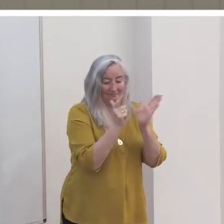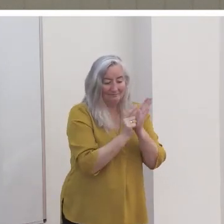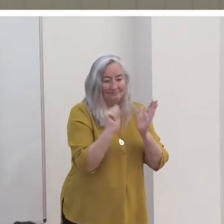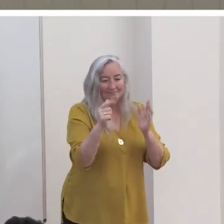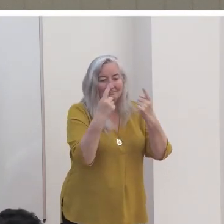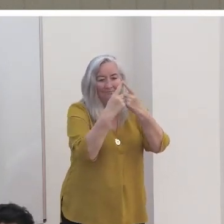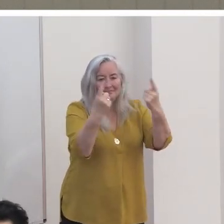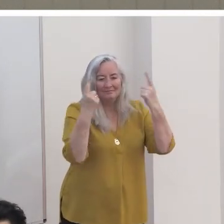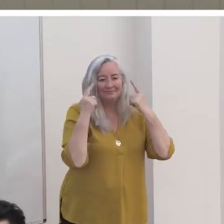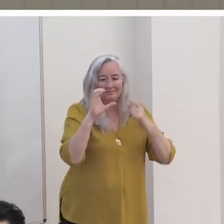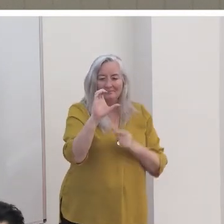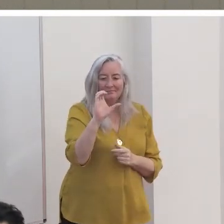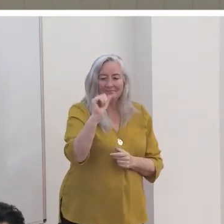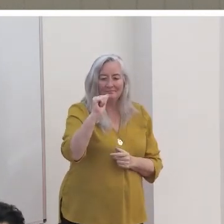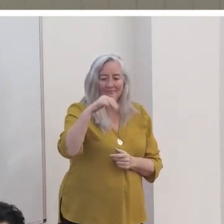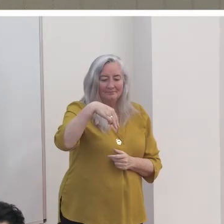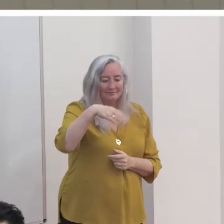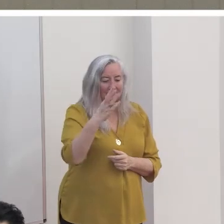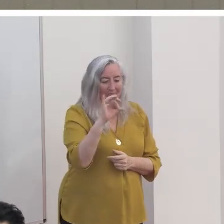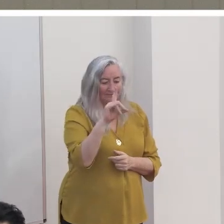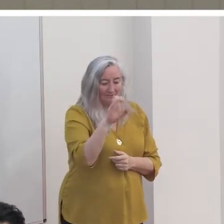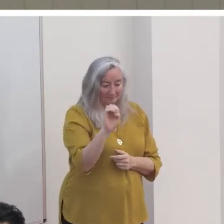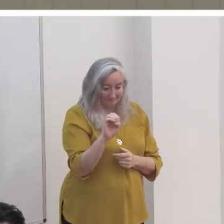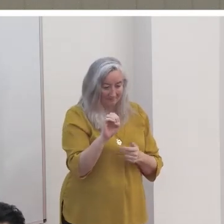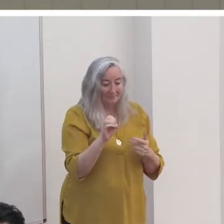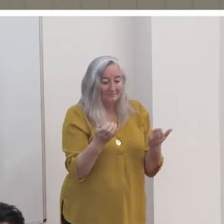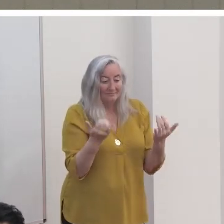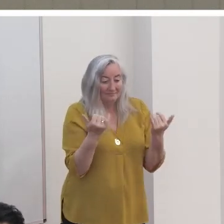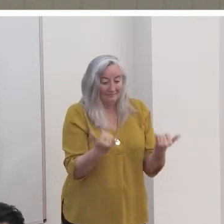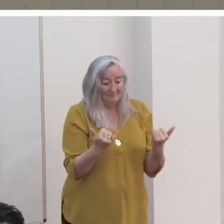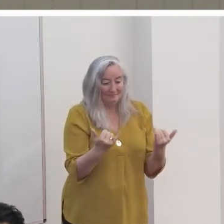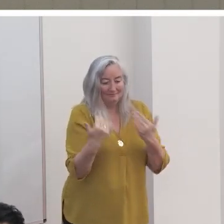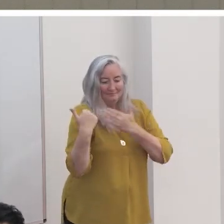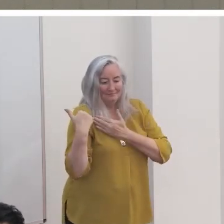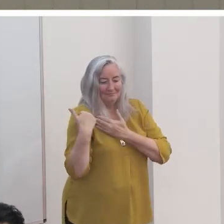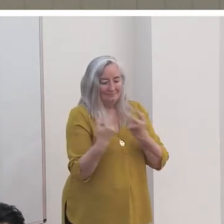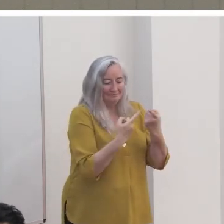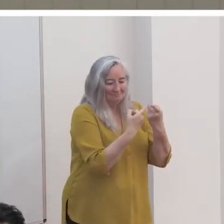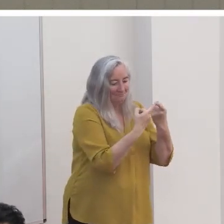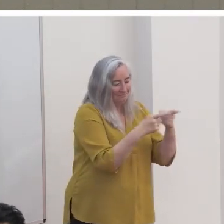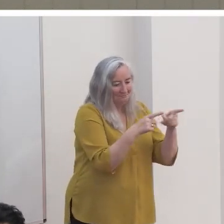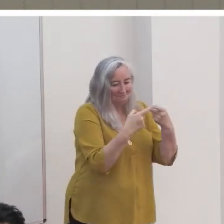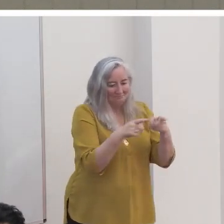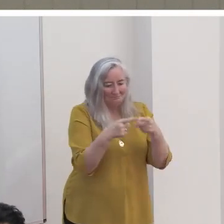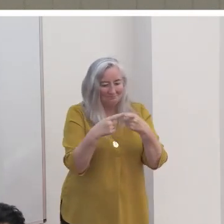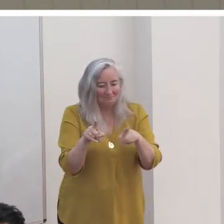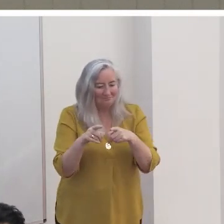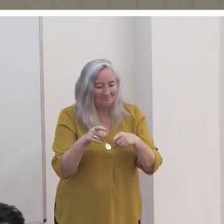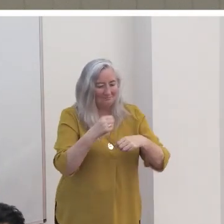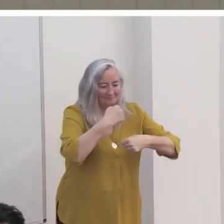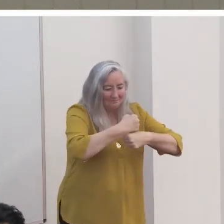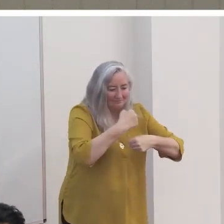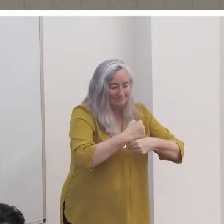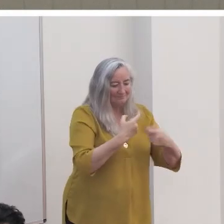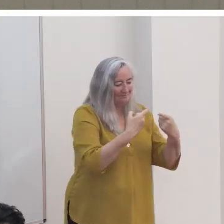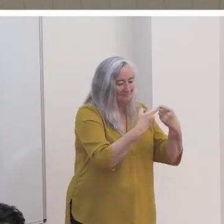reparations and support, and many other things as well. There's a very detailed biography of Bruno's background and work in the programme, which